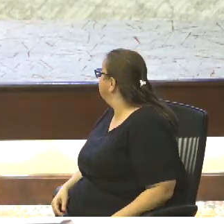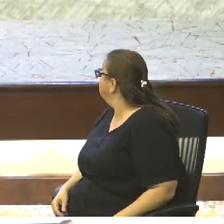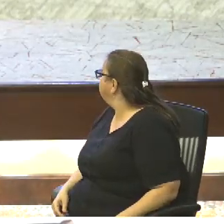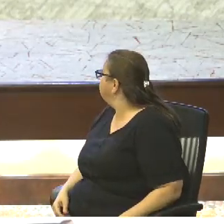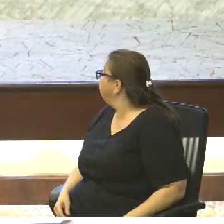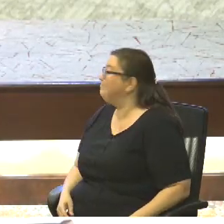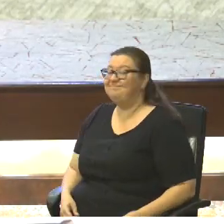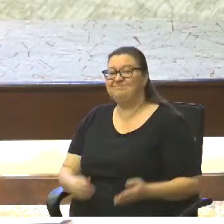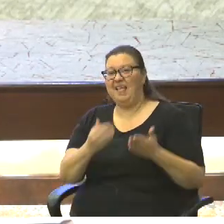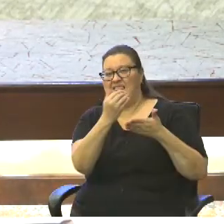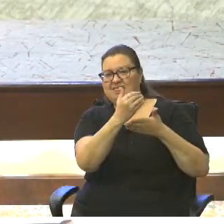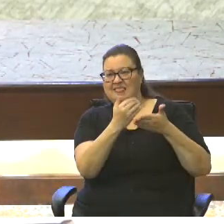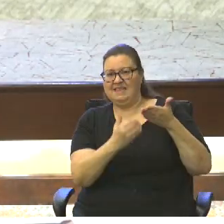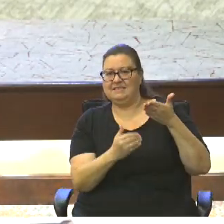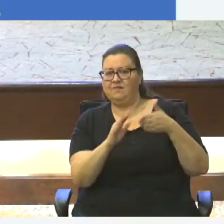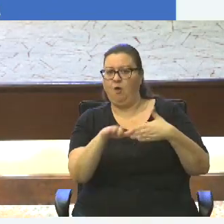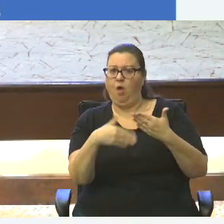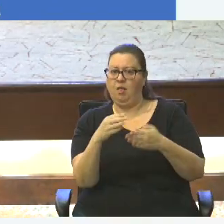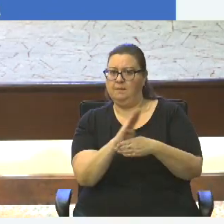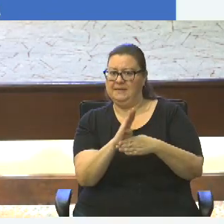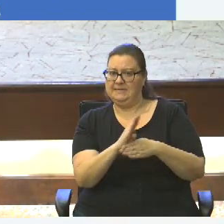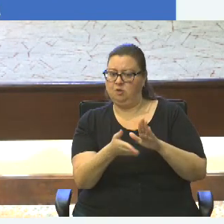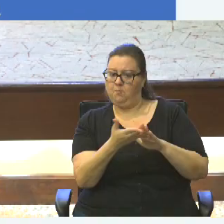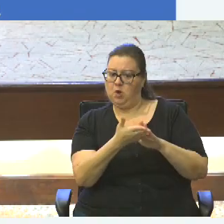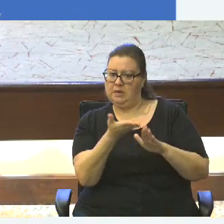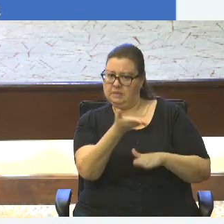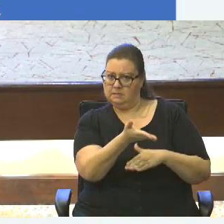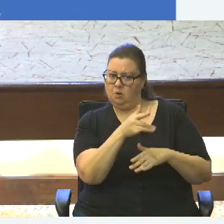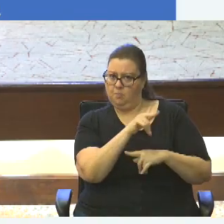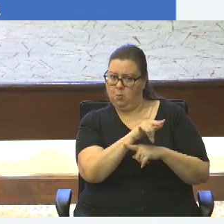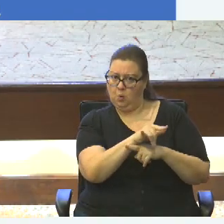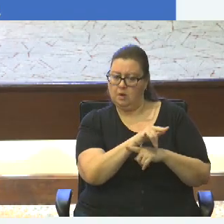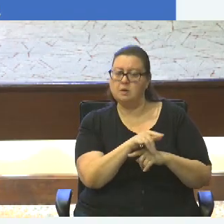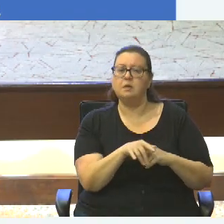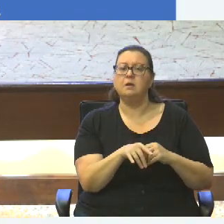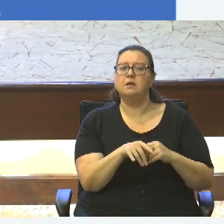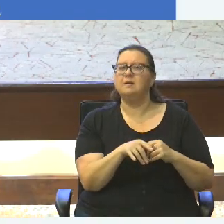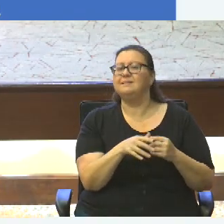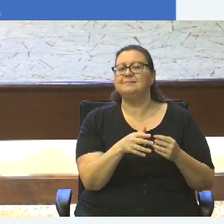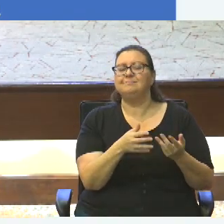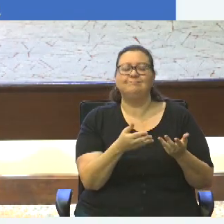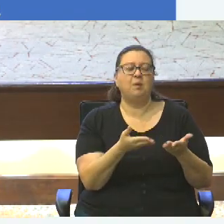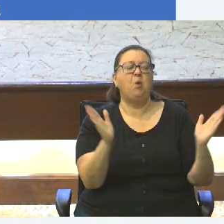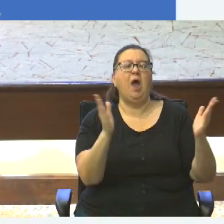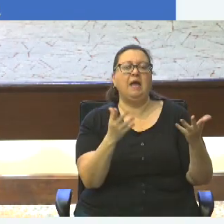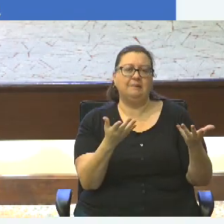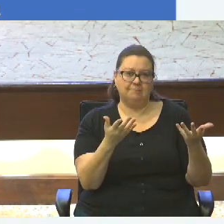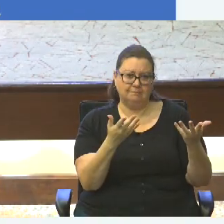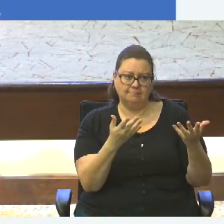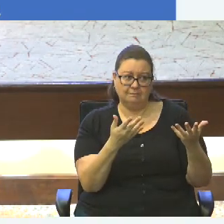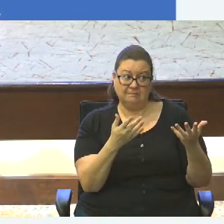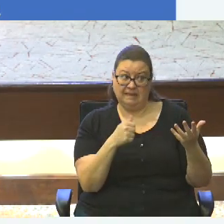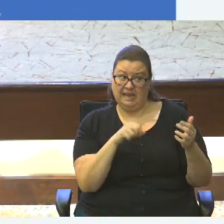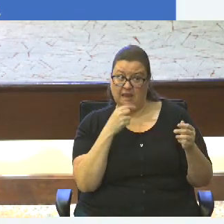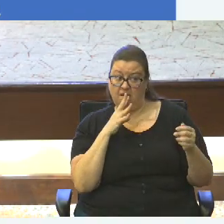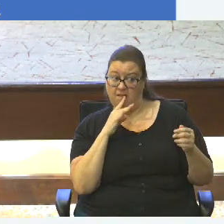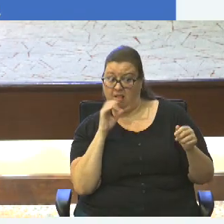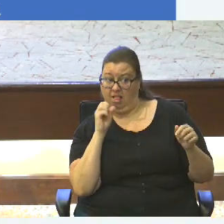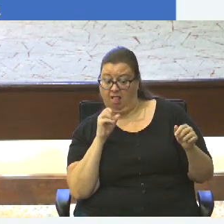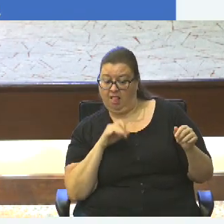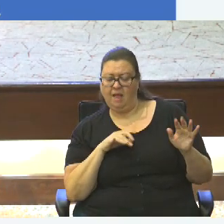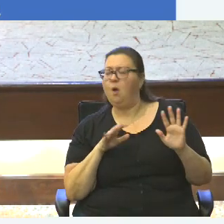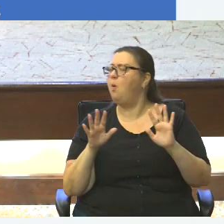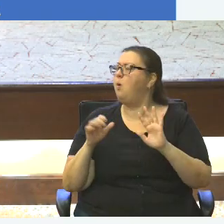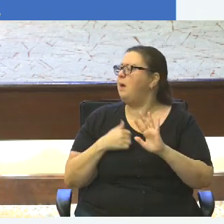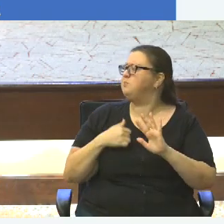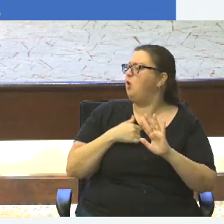This is the list of all the commercial businesses that are operating at the airport, and very broadly, basically what they do. I'm happy to read those off if you'd like me to. No, I'm sorry. I